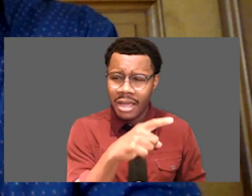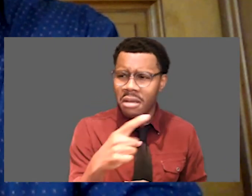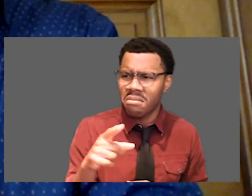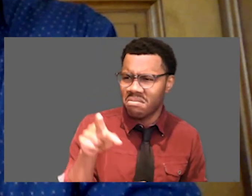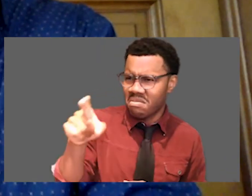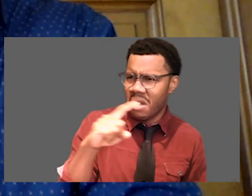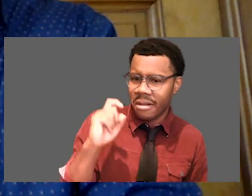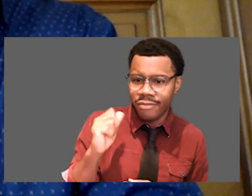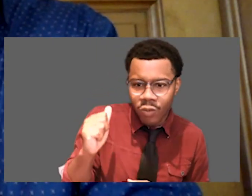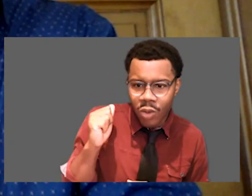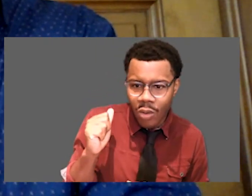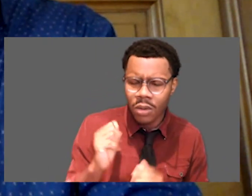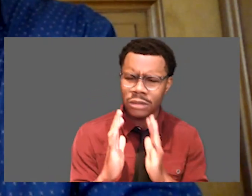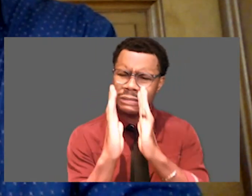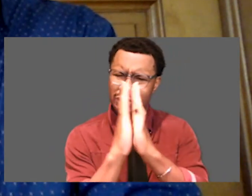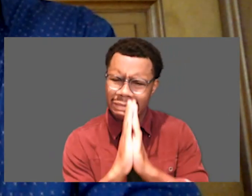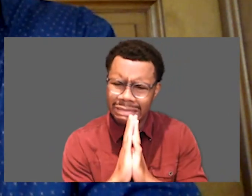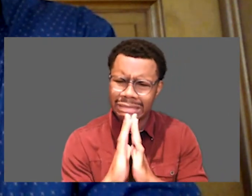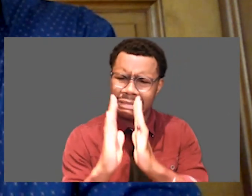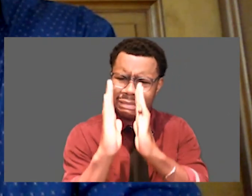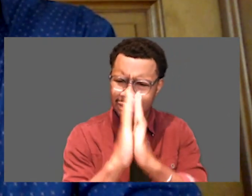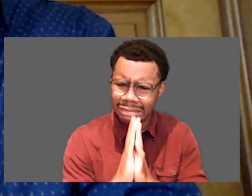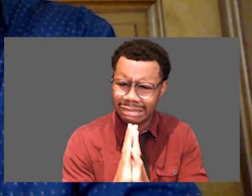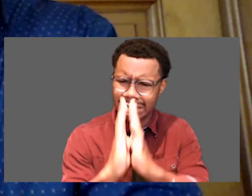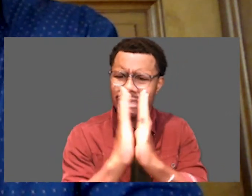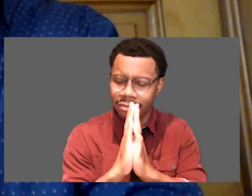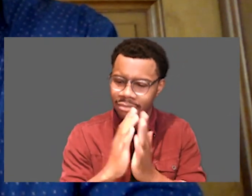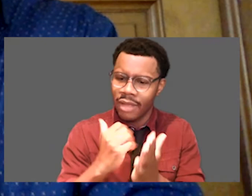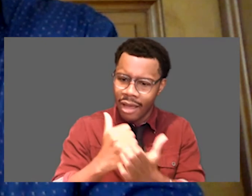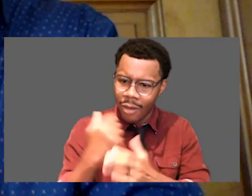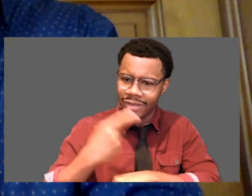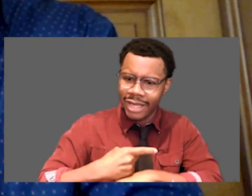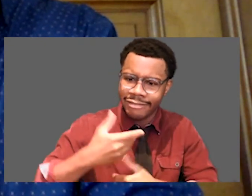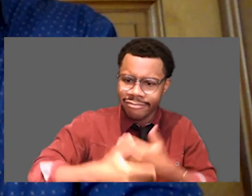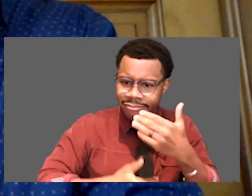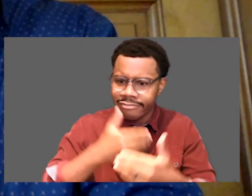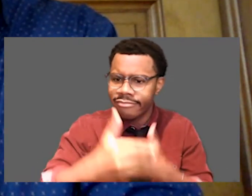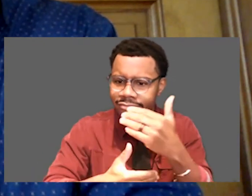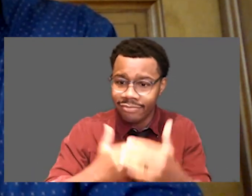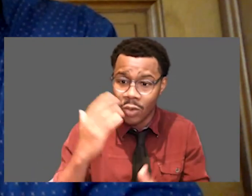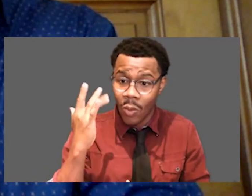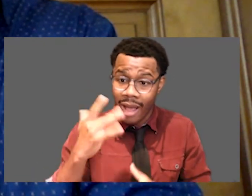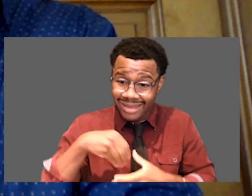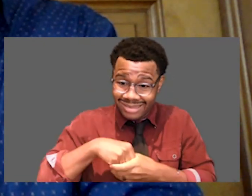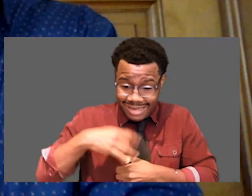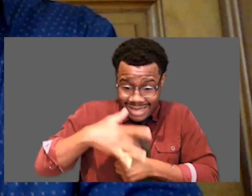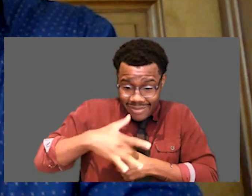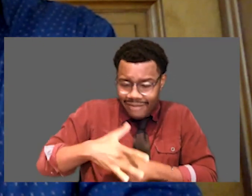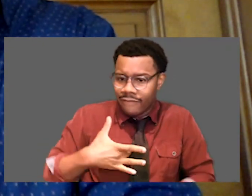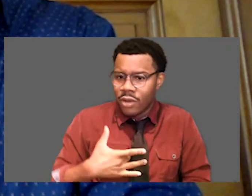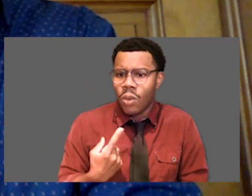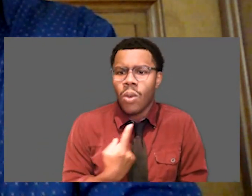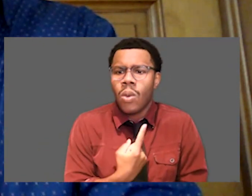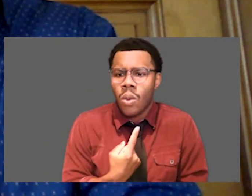praying again, and again, feels the days because being empty is too much like alone.